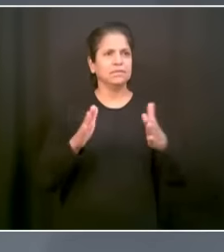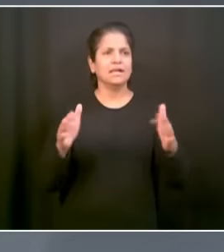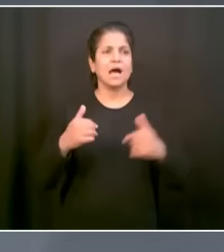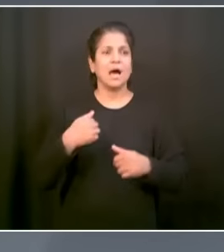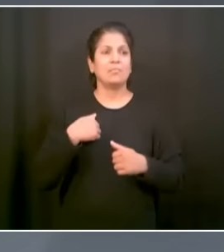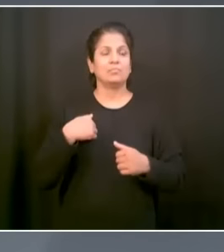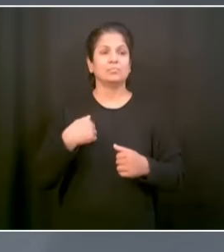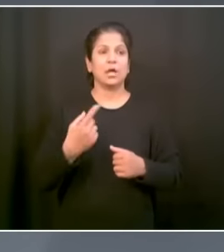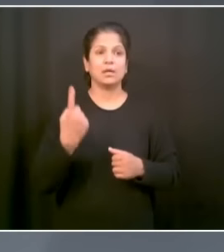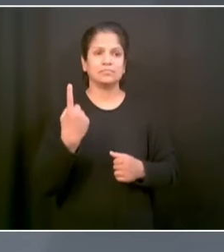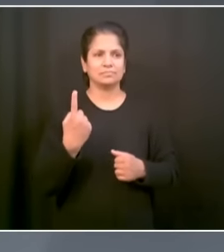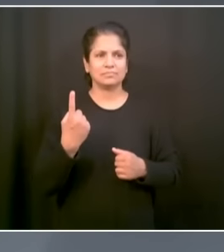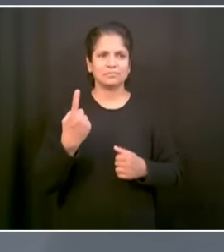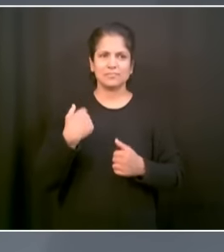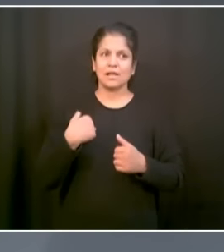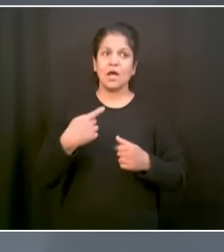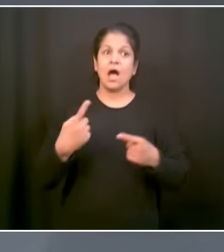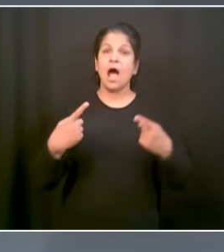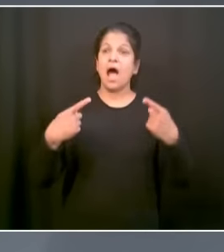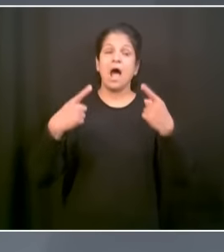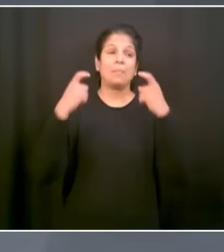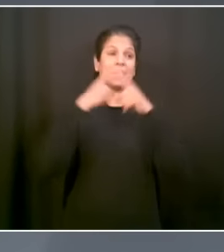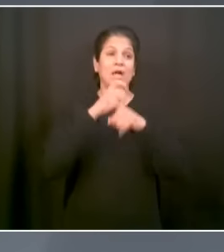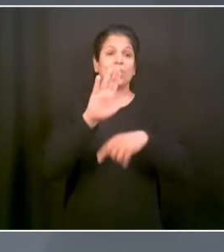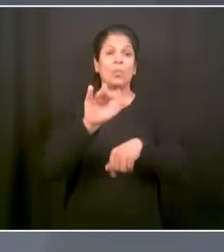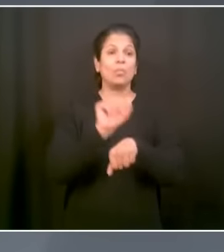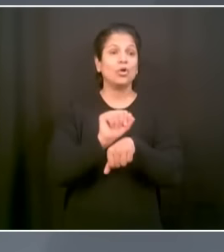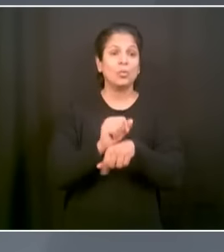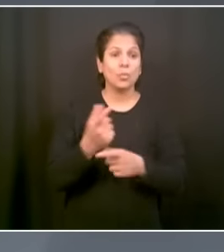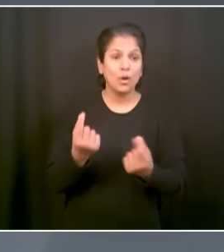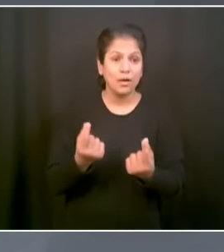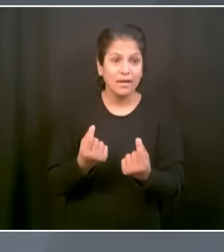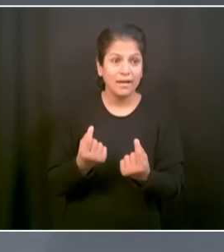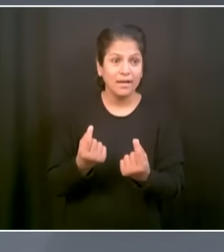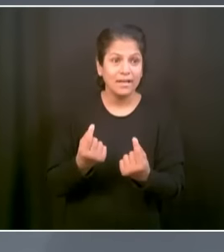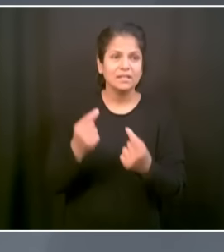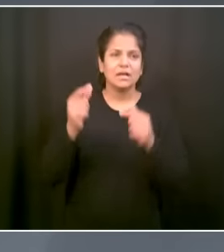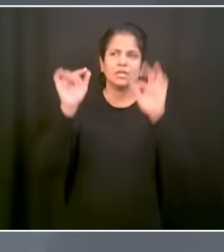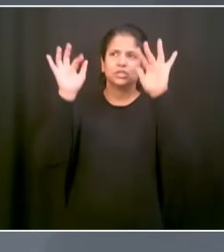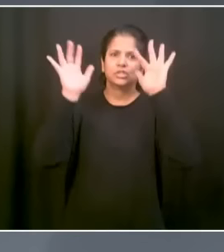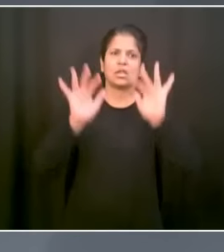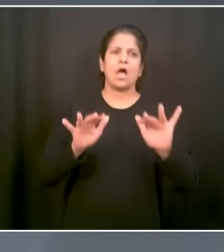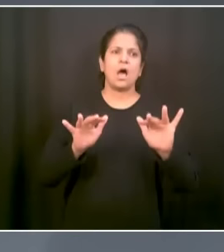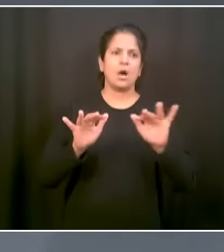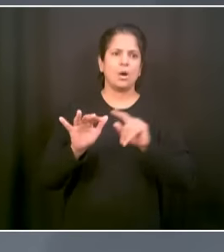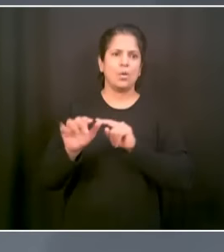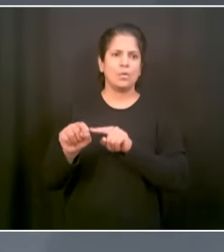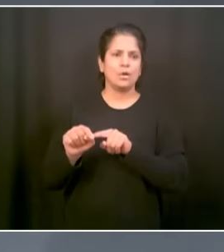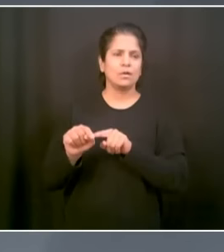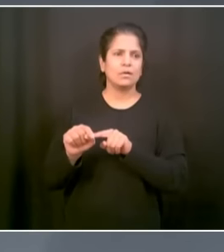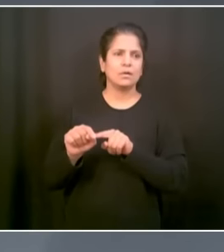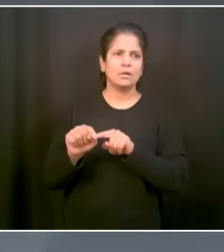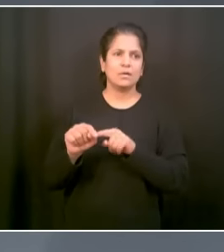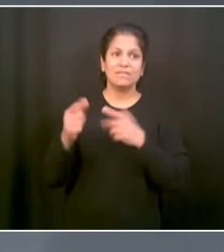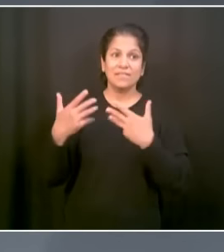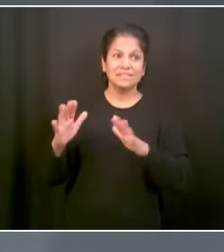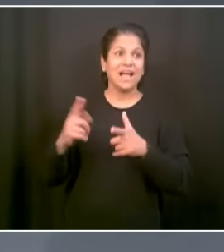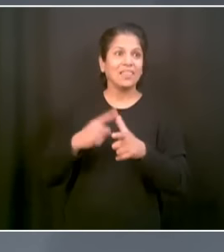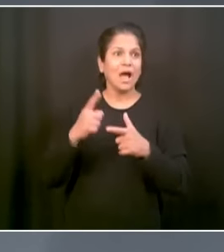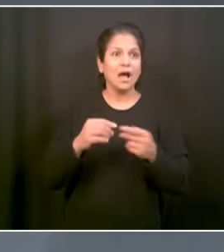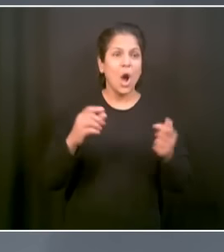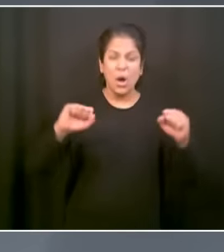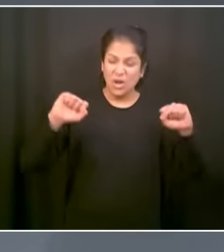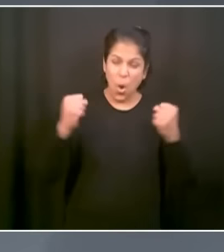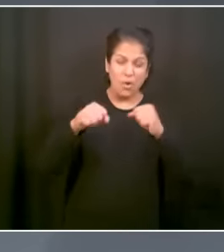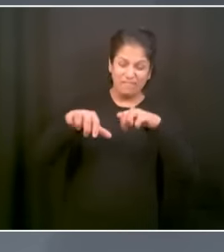their work has been the fact that this snowstorm has then been followed by the kind of cold that the city has not seen